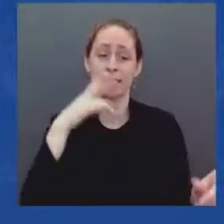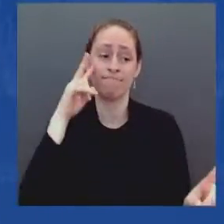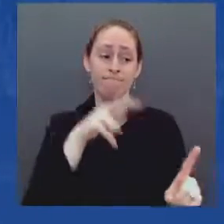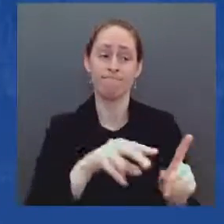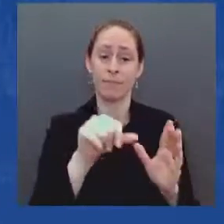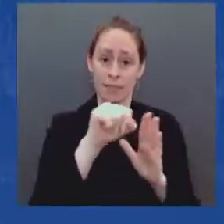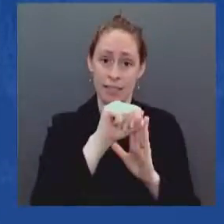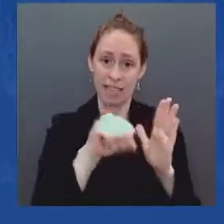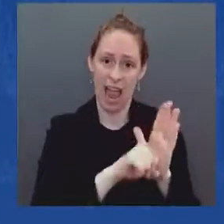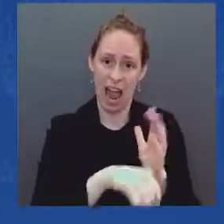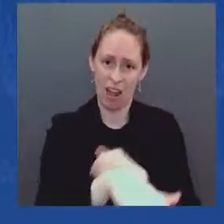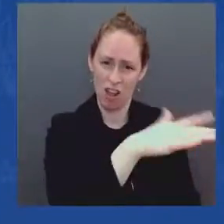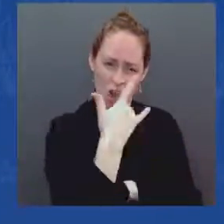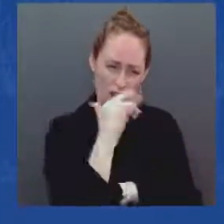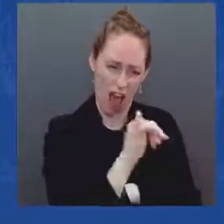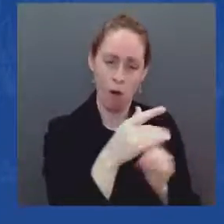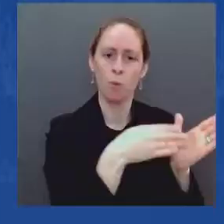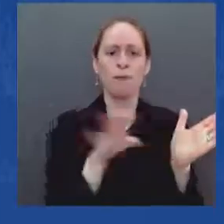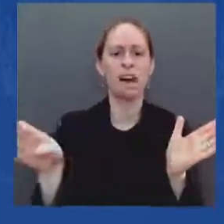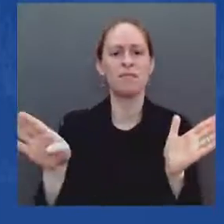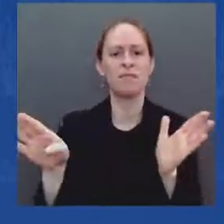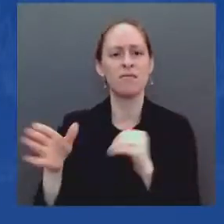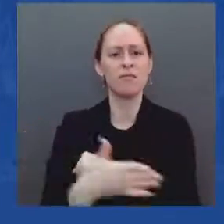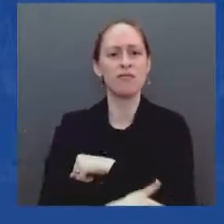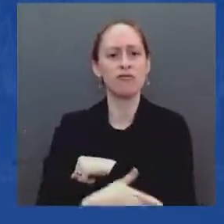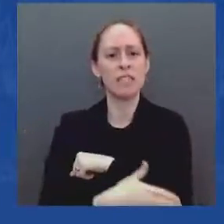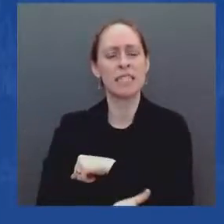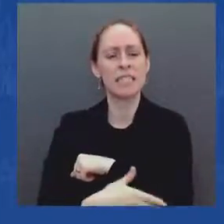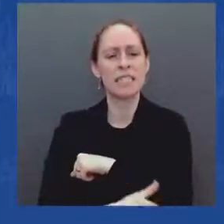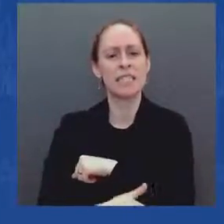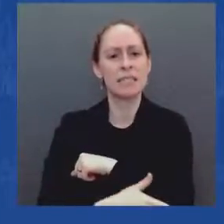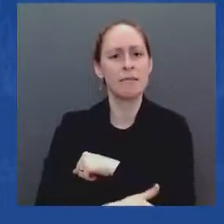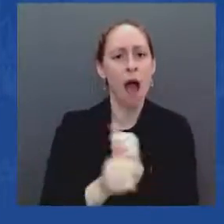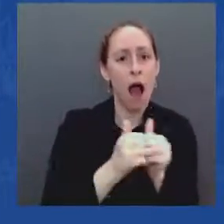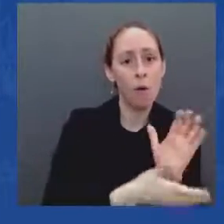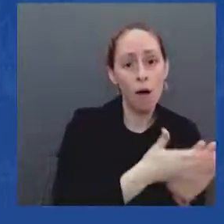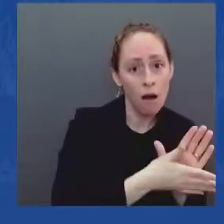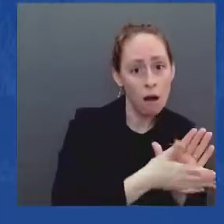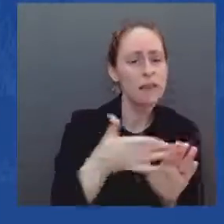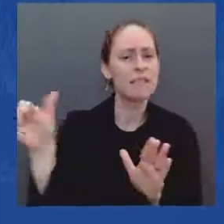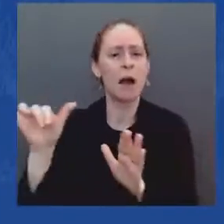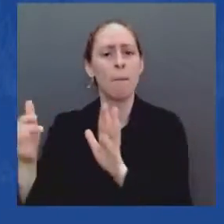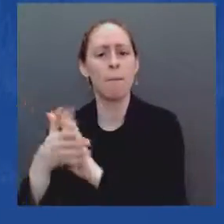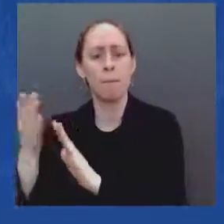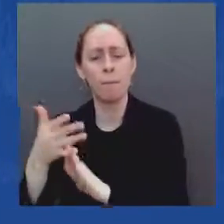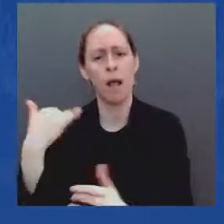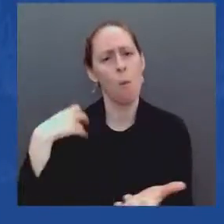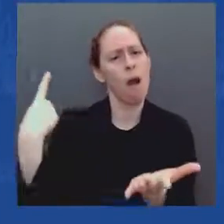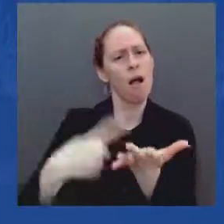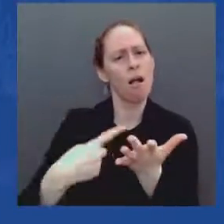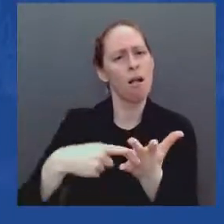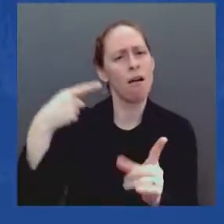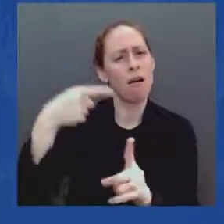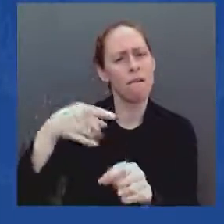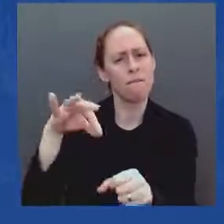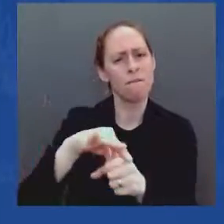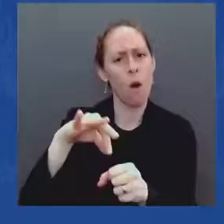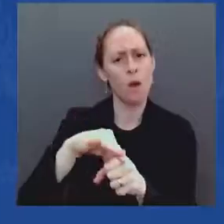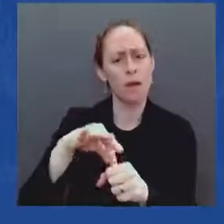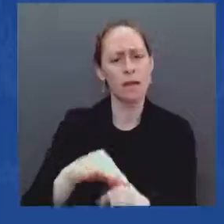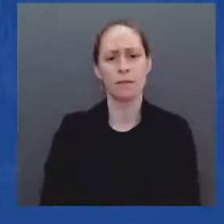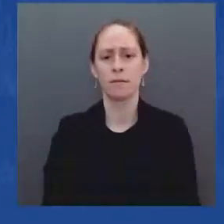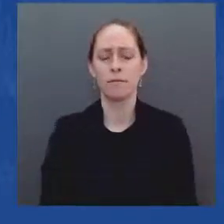I believe that regardless of who we voted for in the last election, we